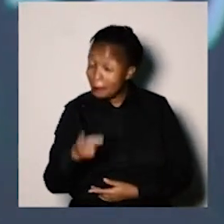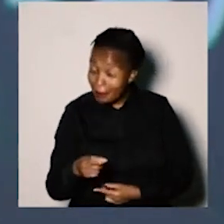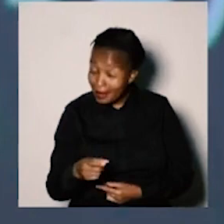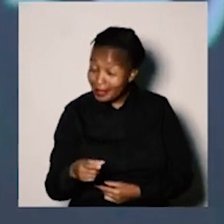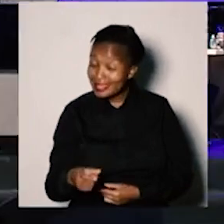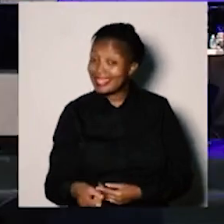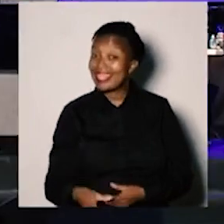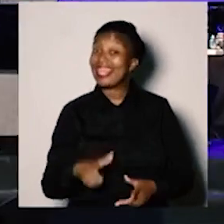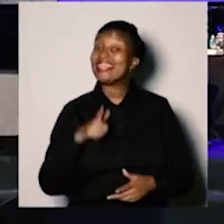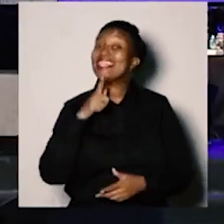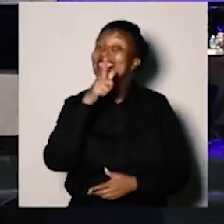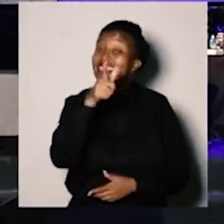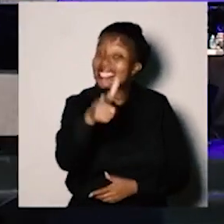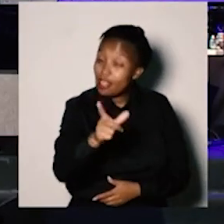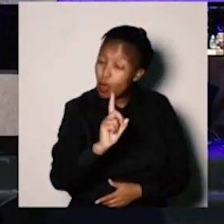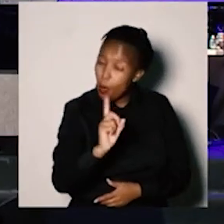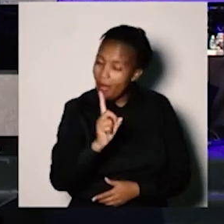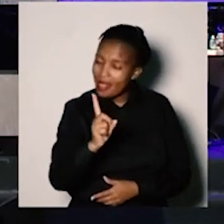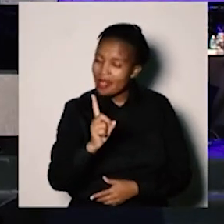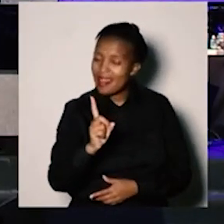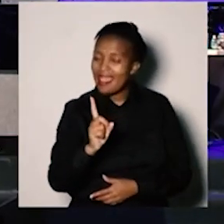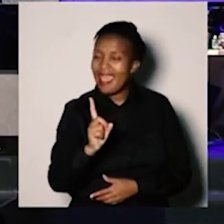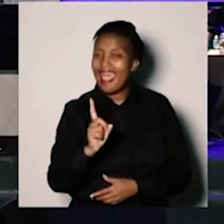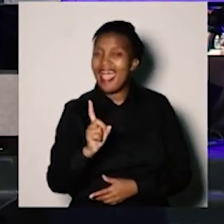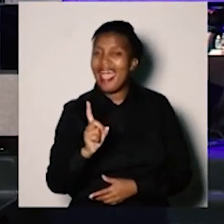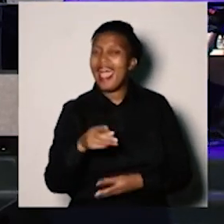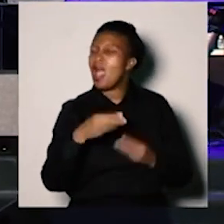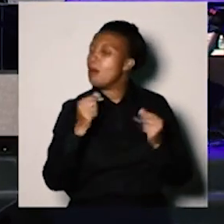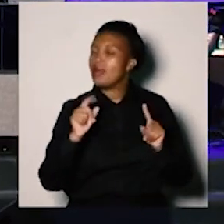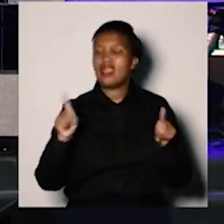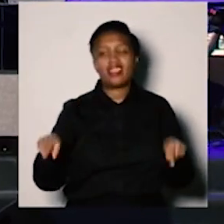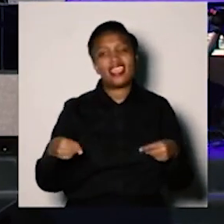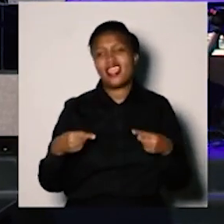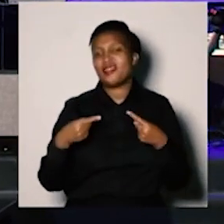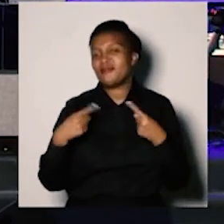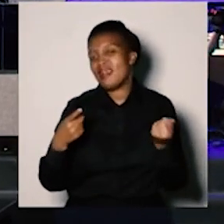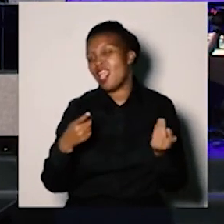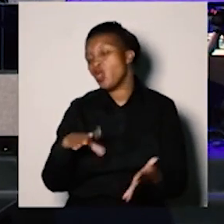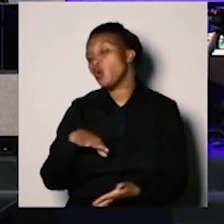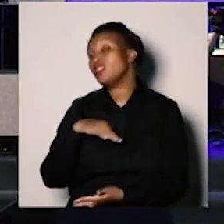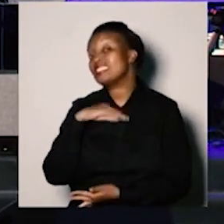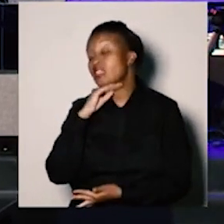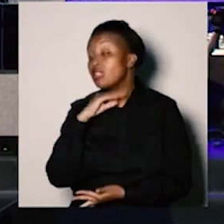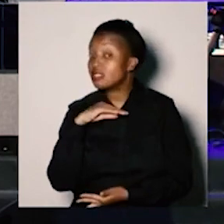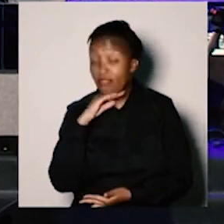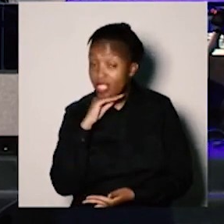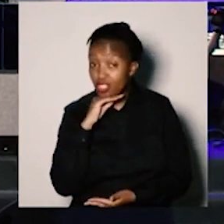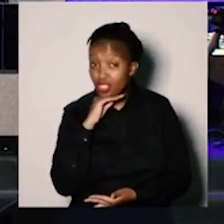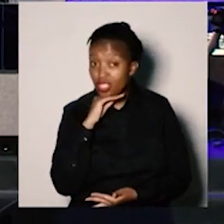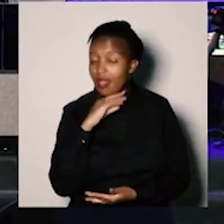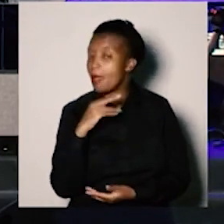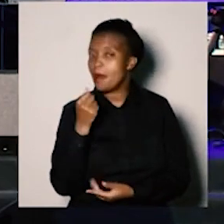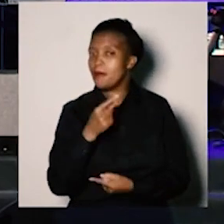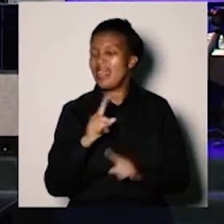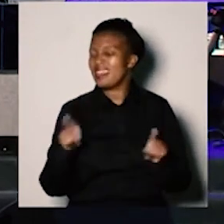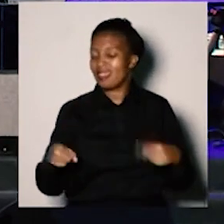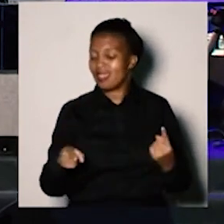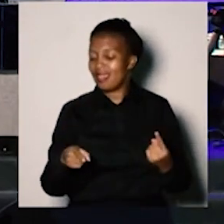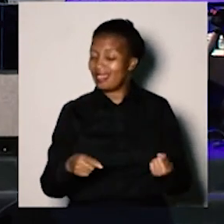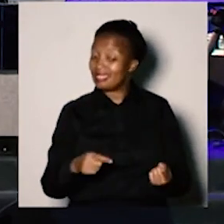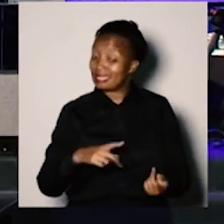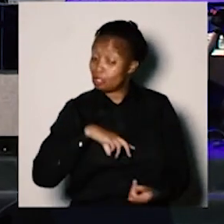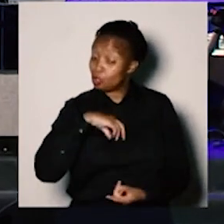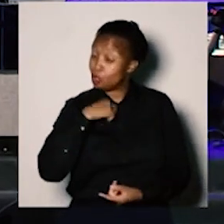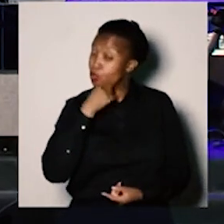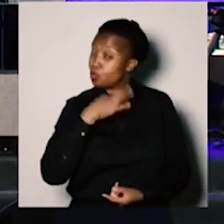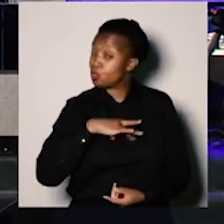you, money can never buy you contentment. Money can never buy your soul. Because live on the